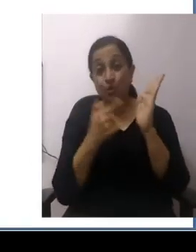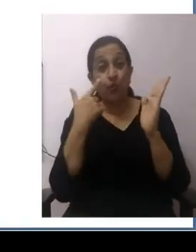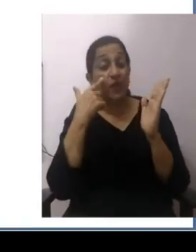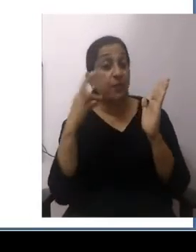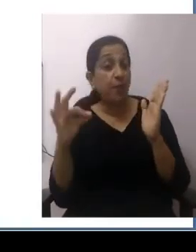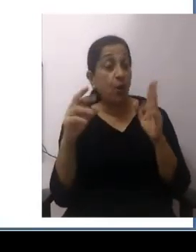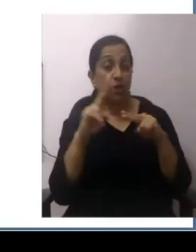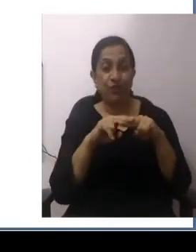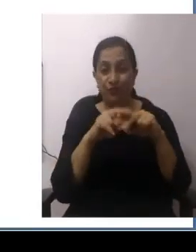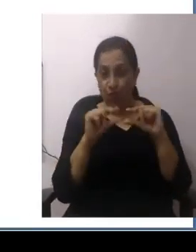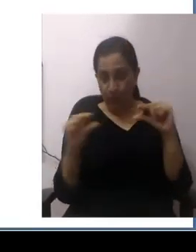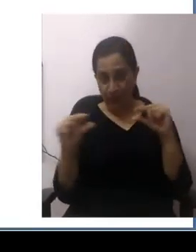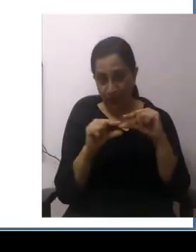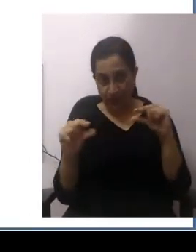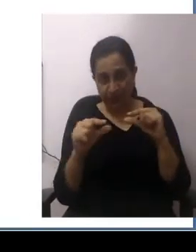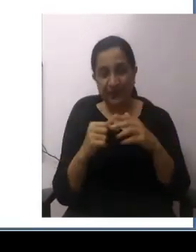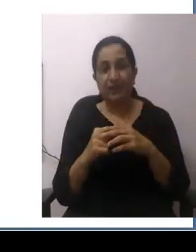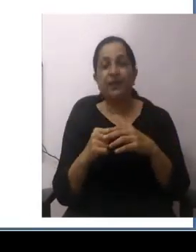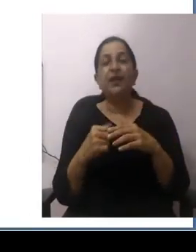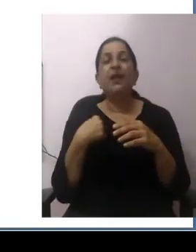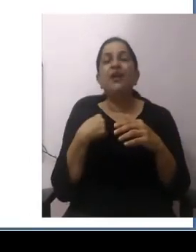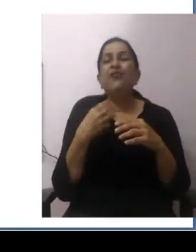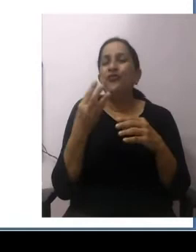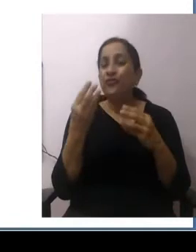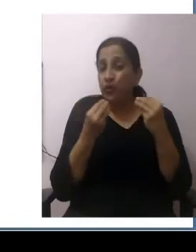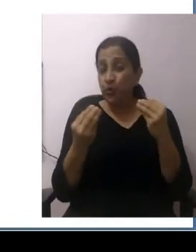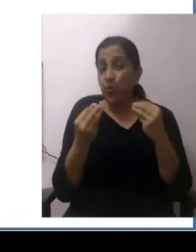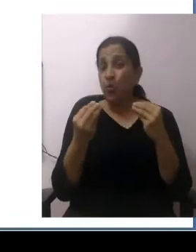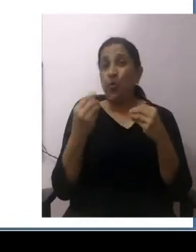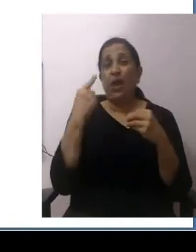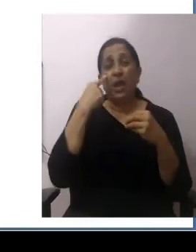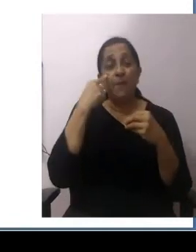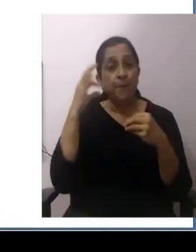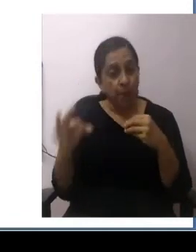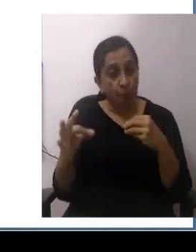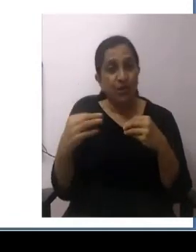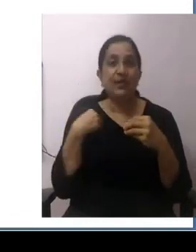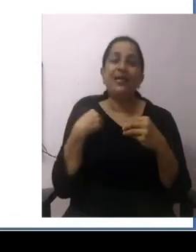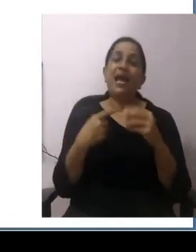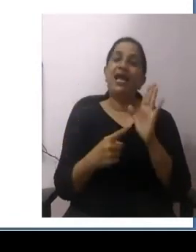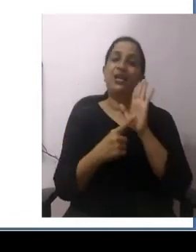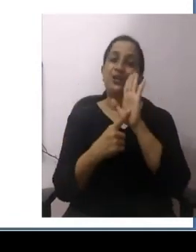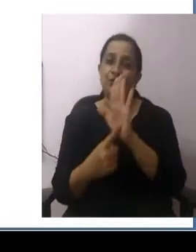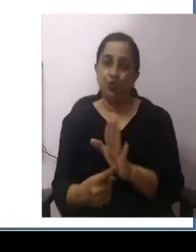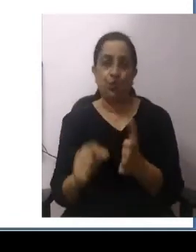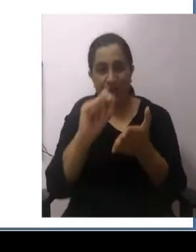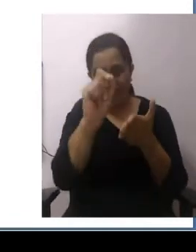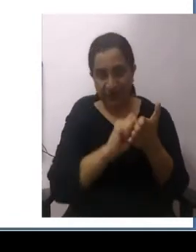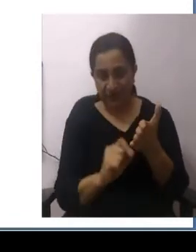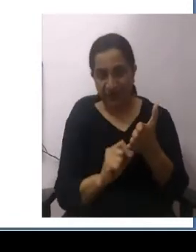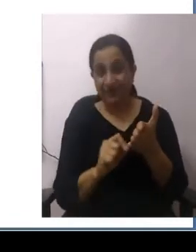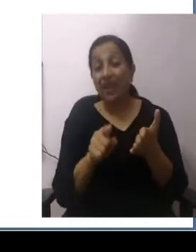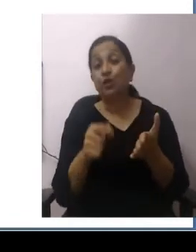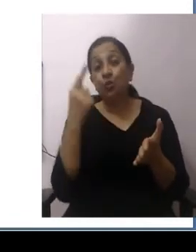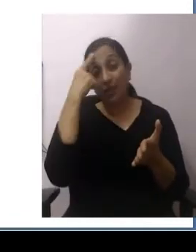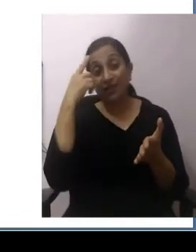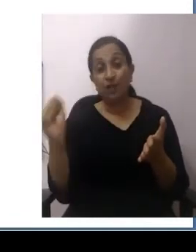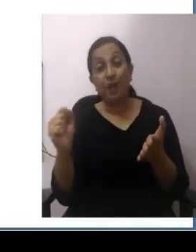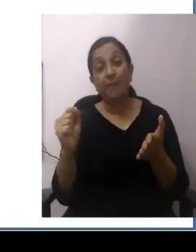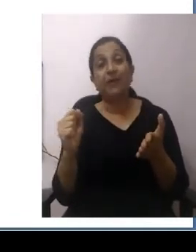formulae. I only listed the important ones and which you can easily remember and